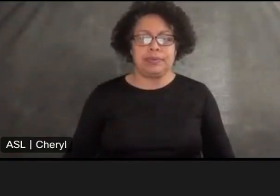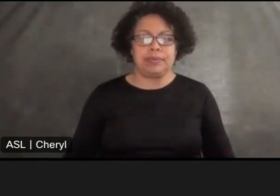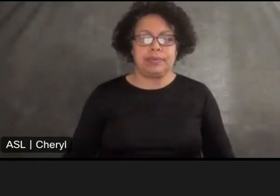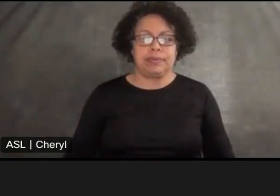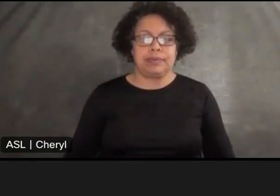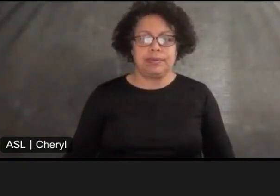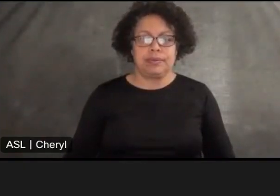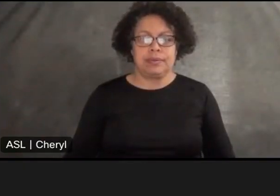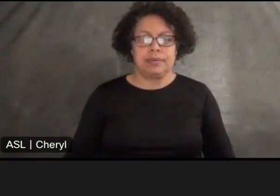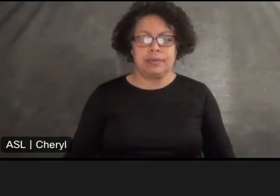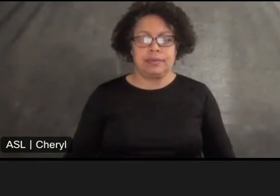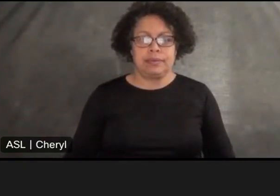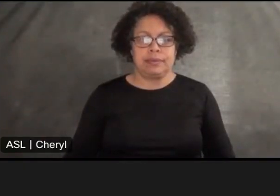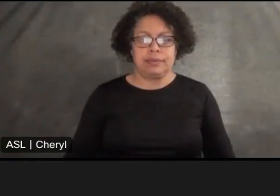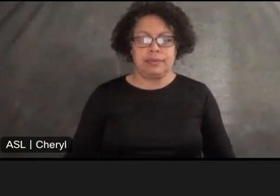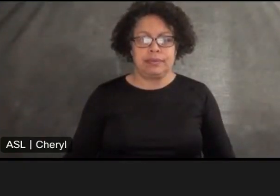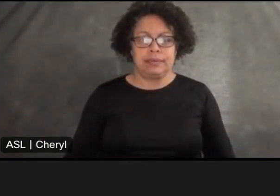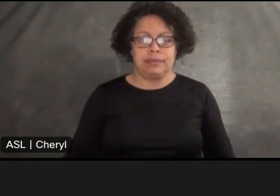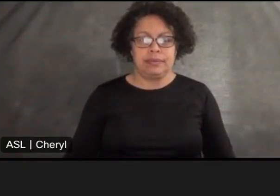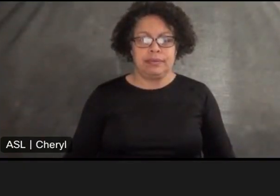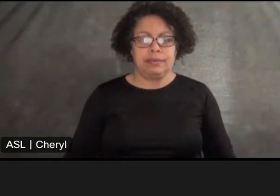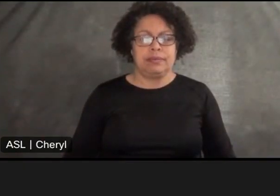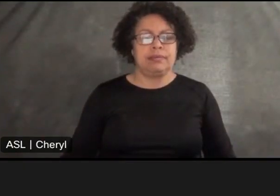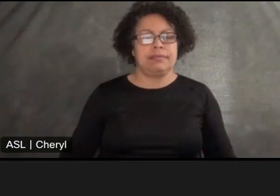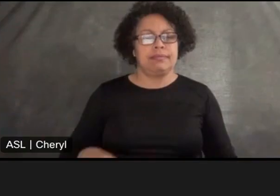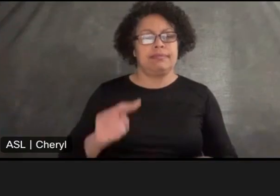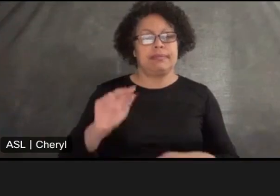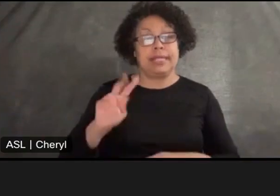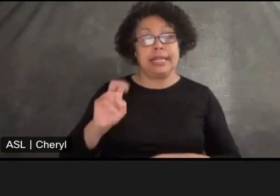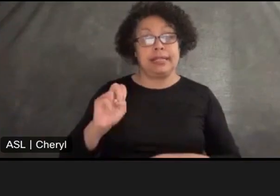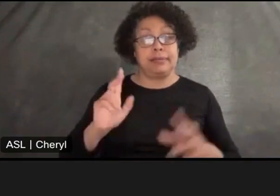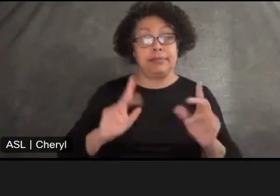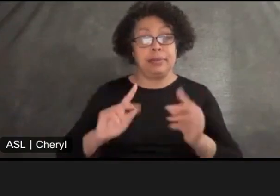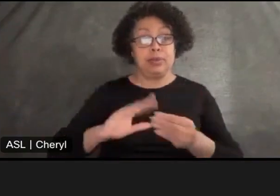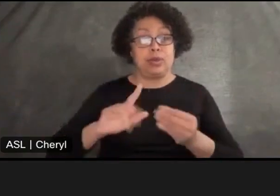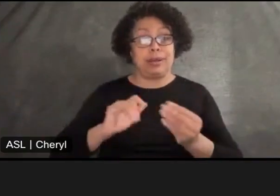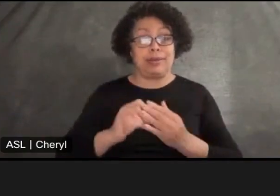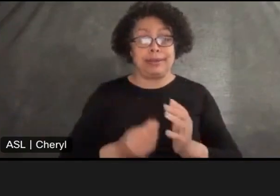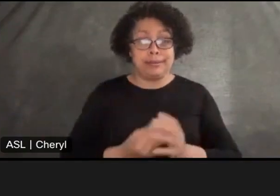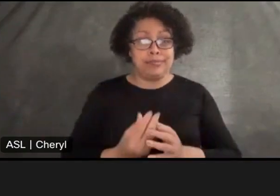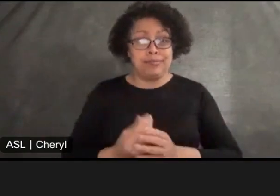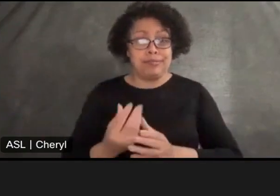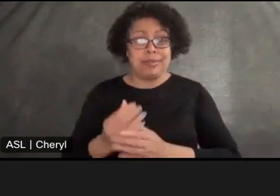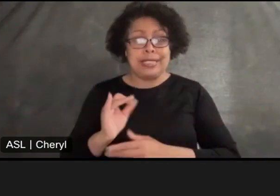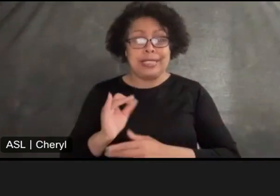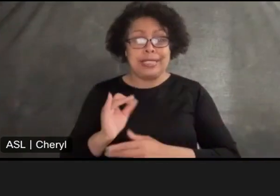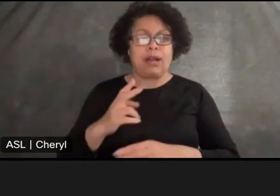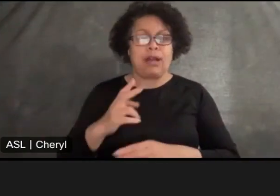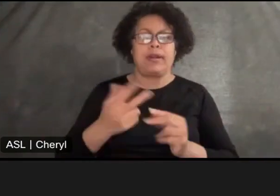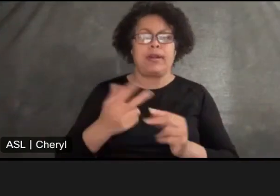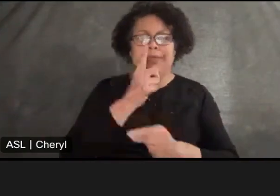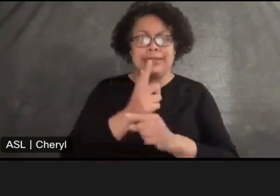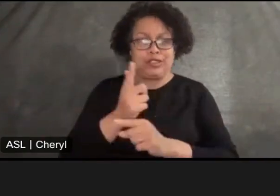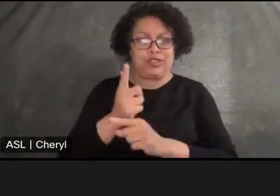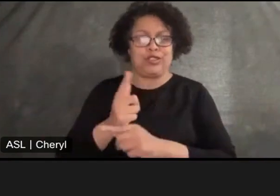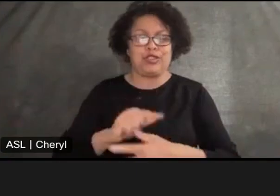So Native people speak of this gardening style as the Three Sisters. There are many stories of